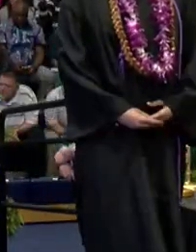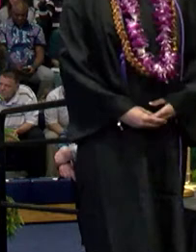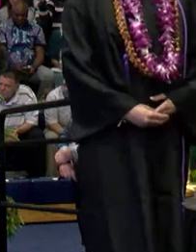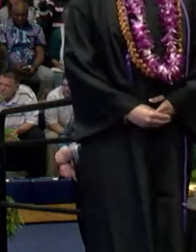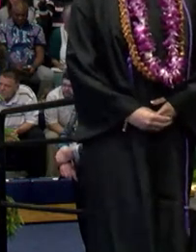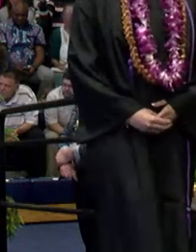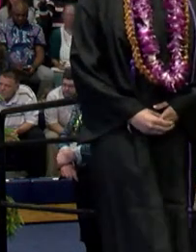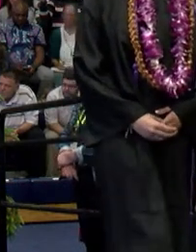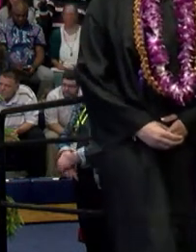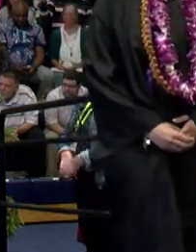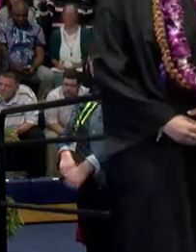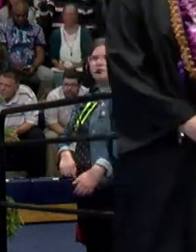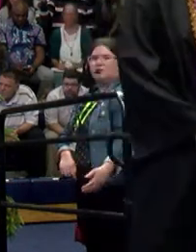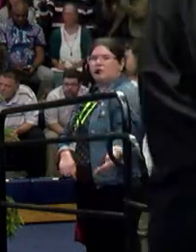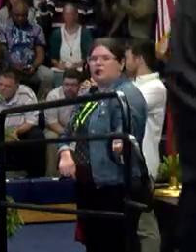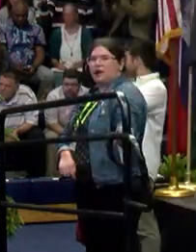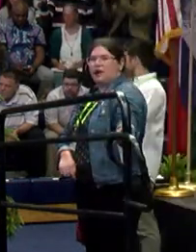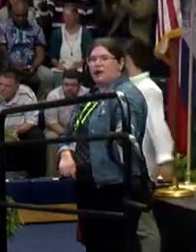Caitlin Lee.